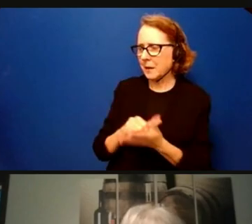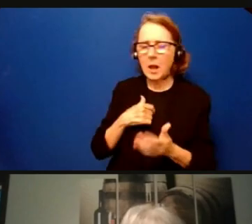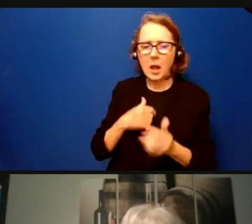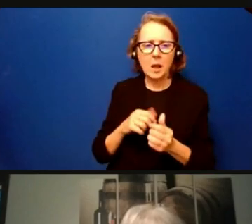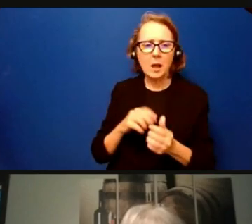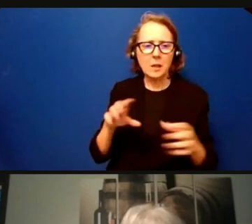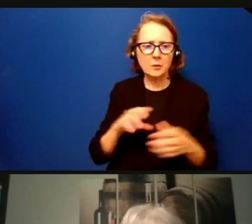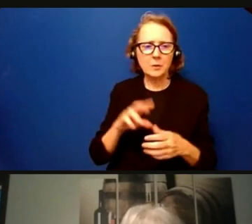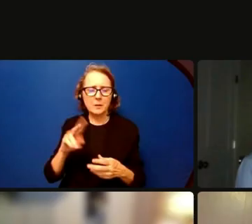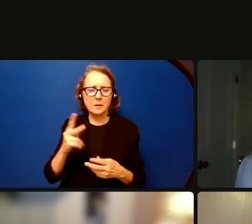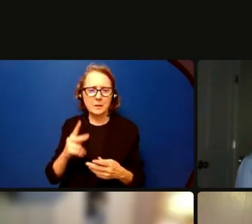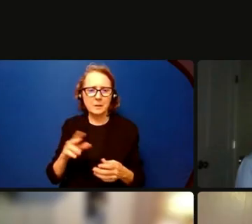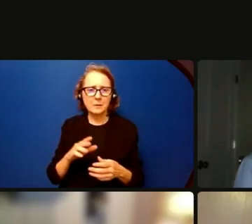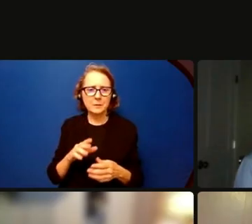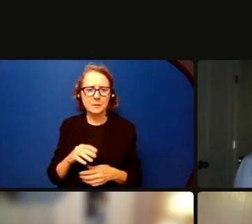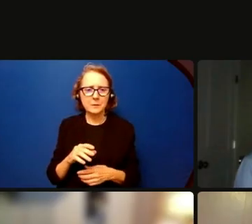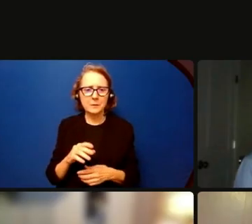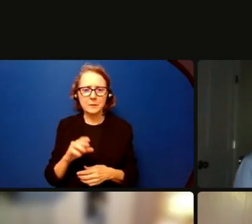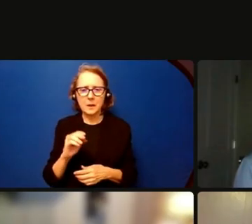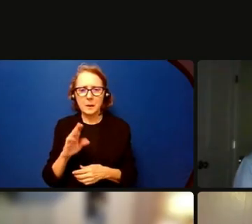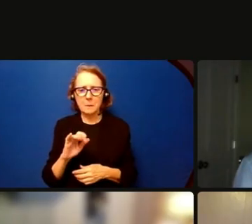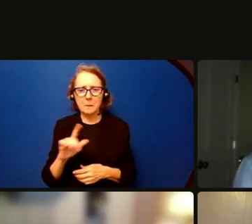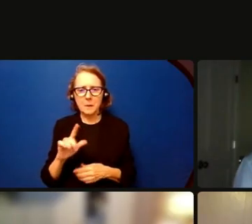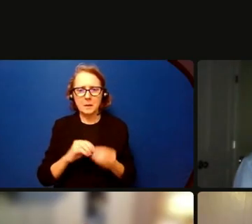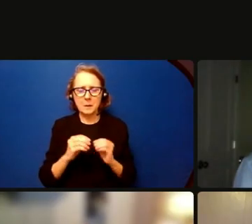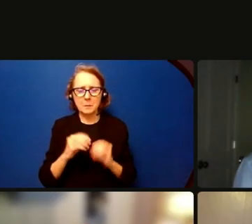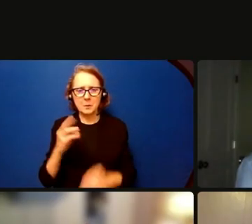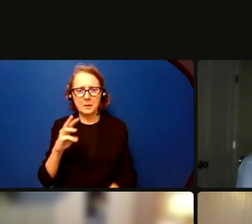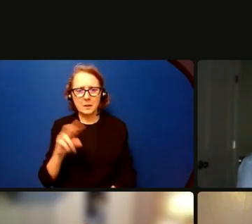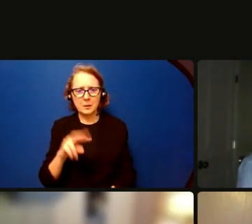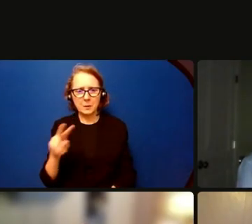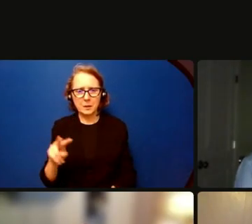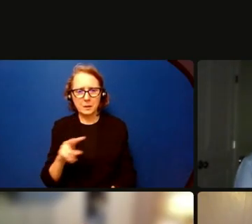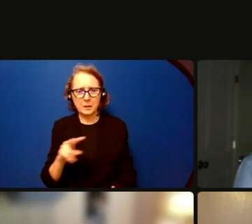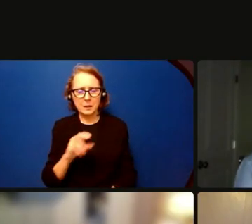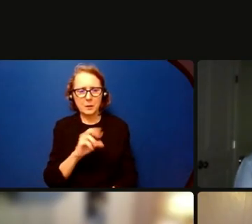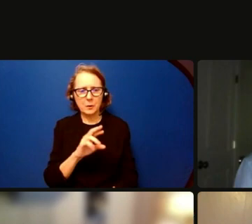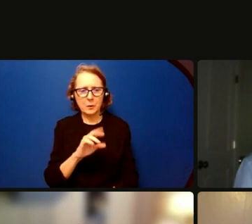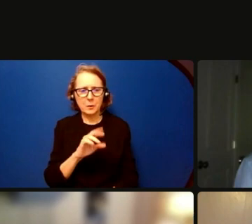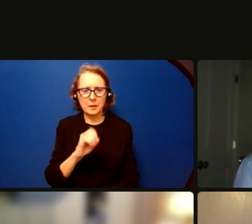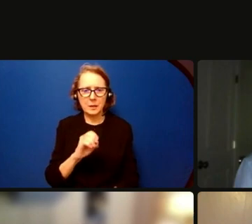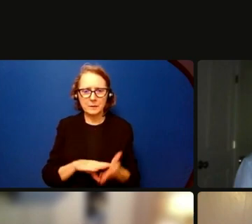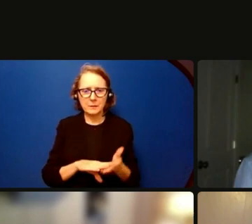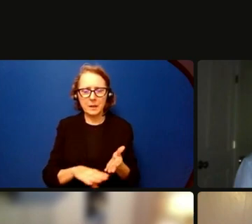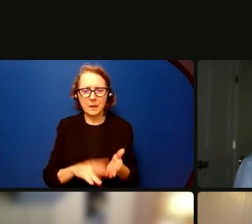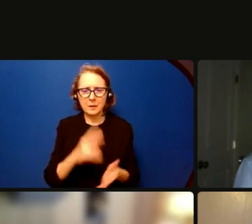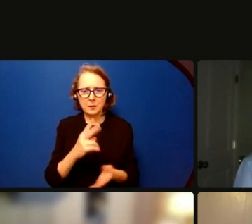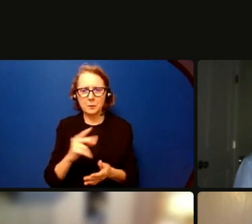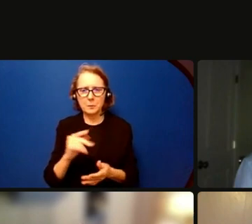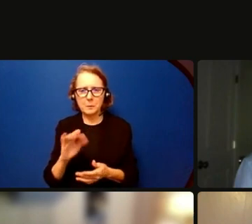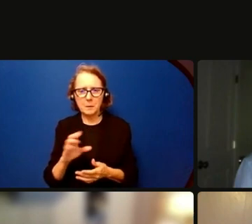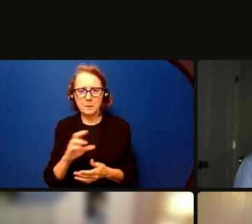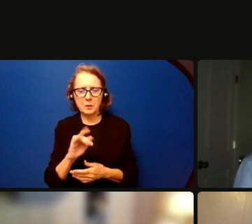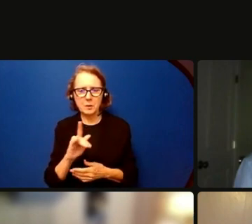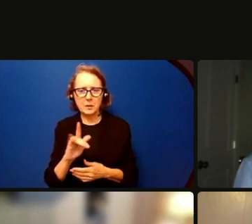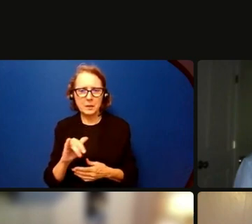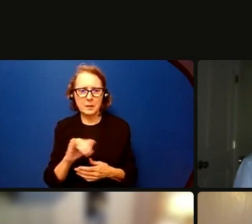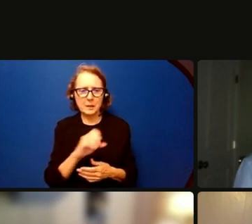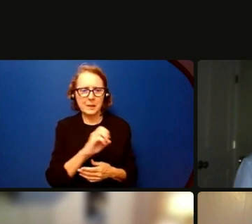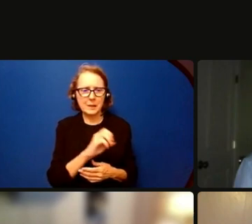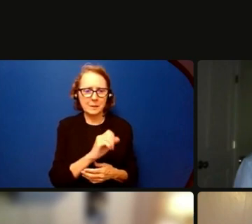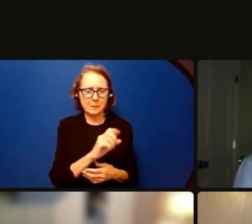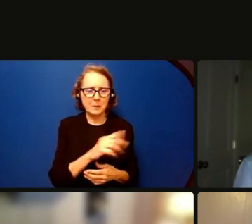with the roll call. Ordinance bill number 1622, an ordinance vacating two public utility easements and one